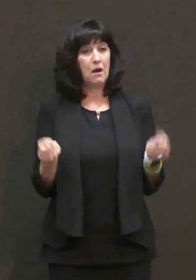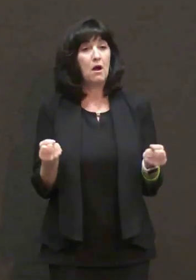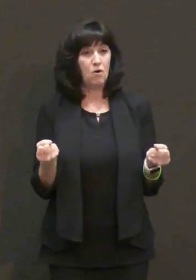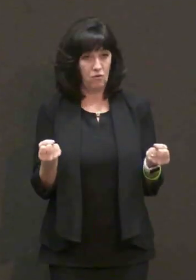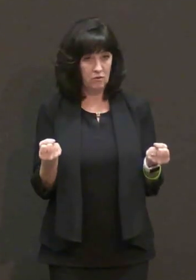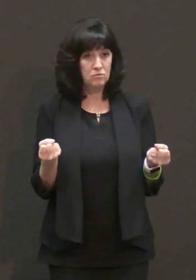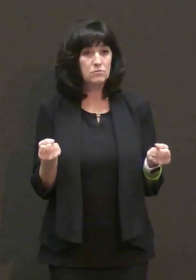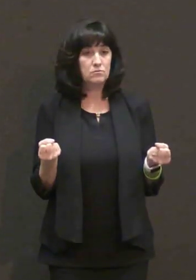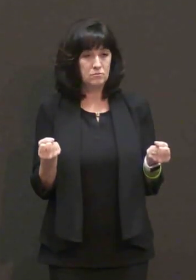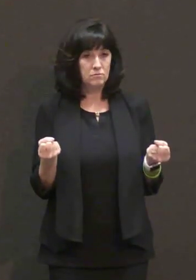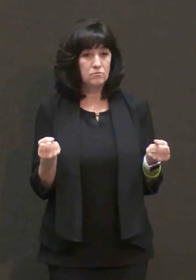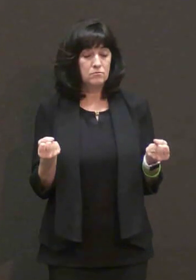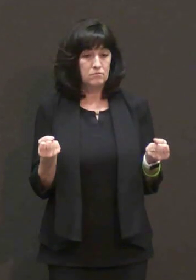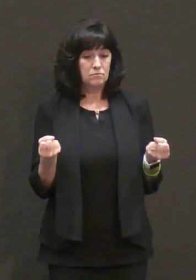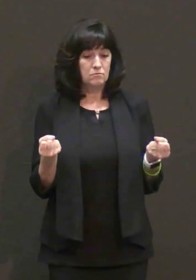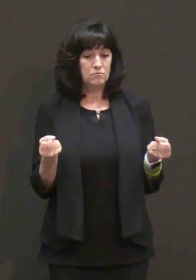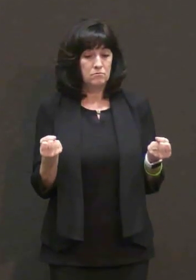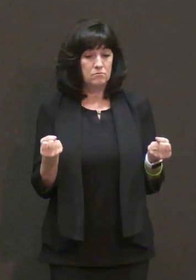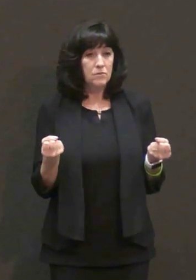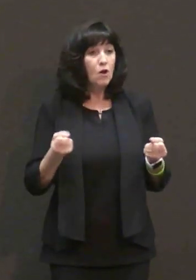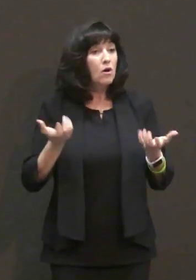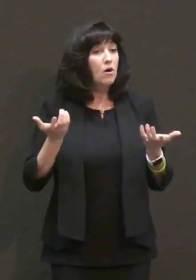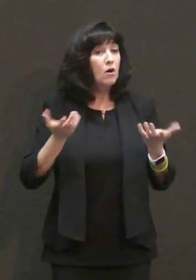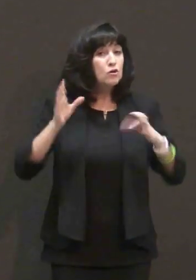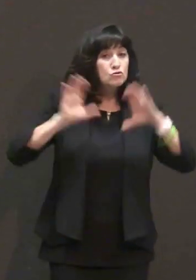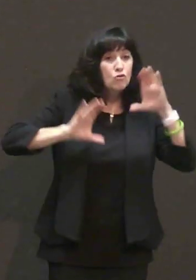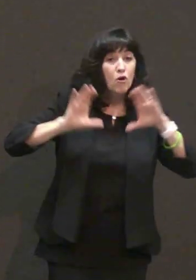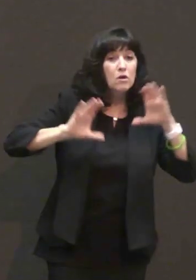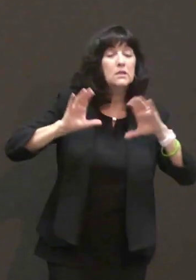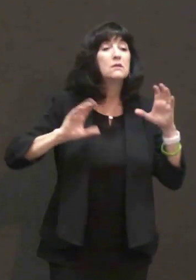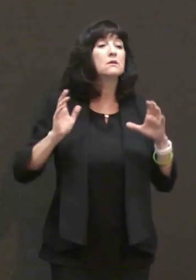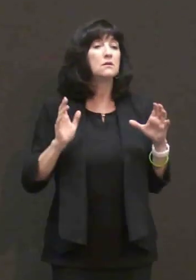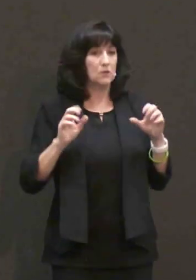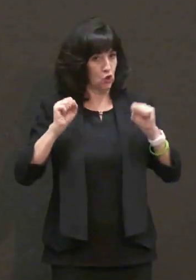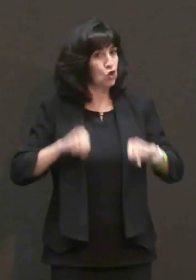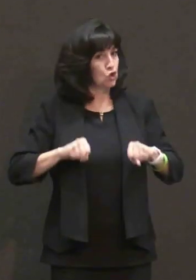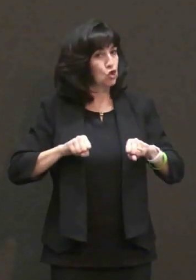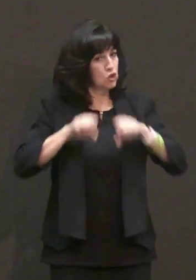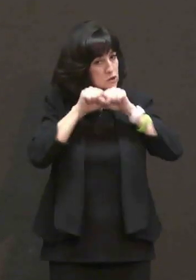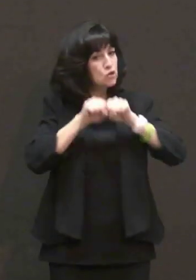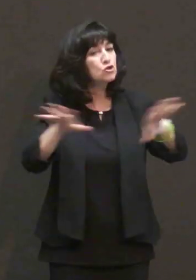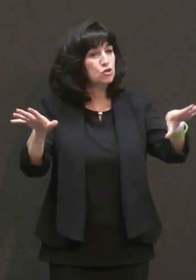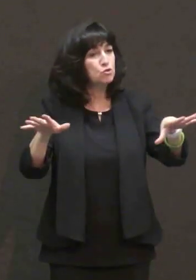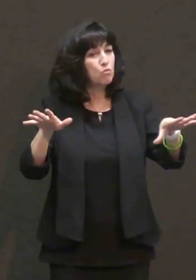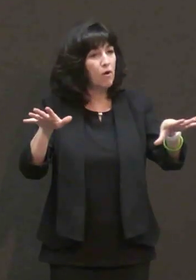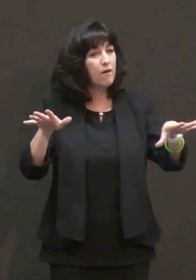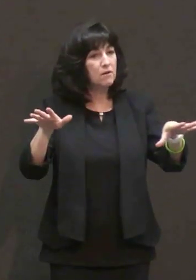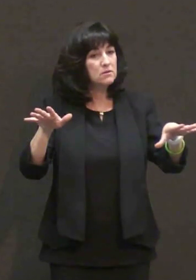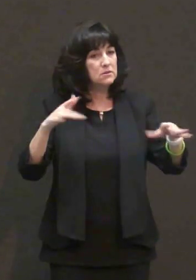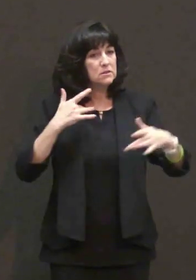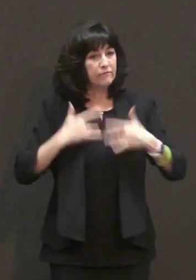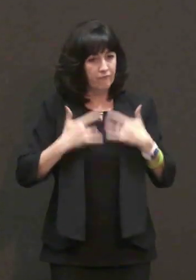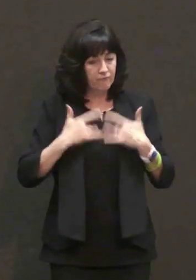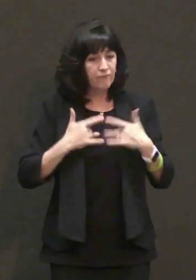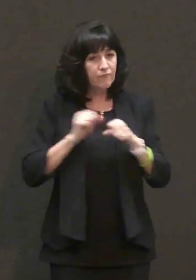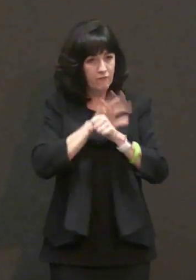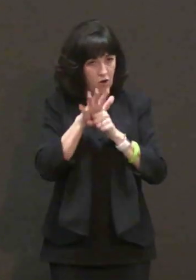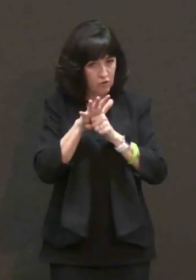talking, could be sharing or spreading the virus. So use of cloth masks can certainly help with